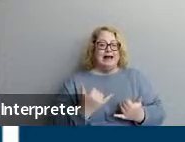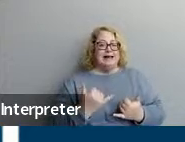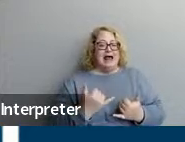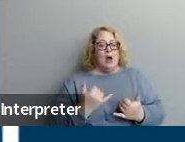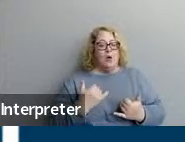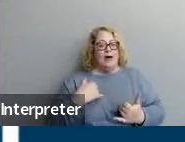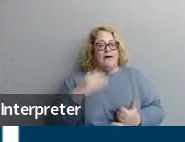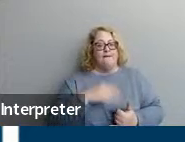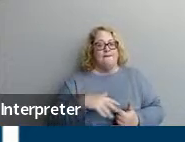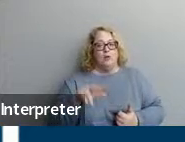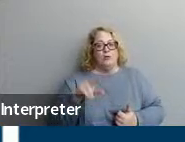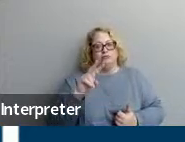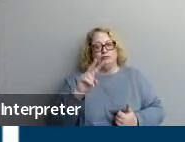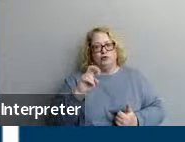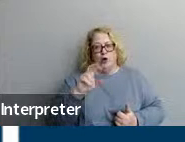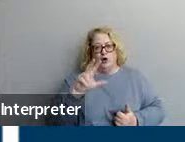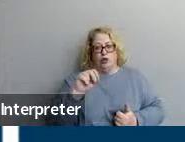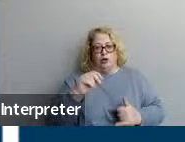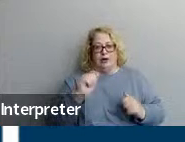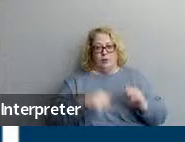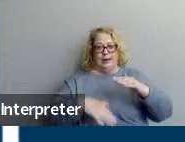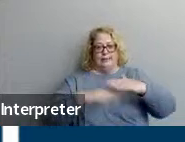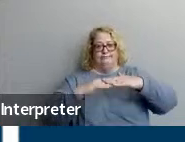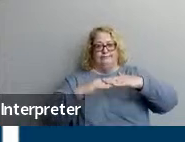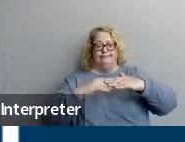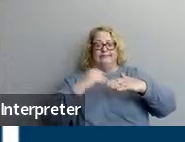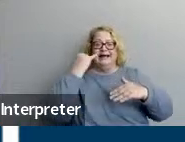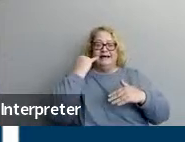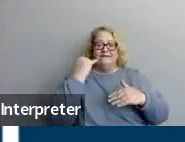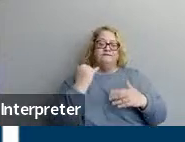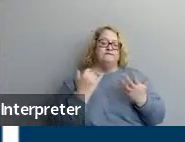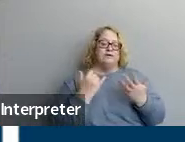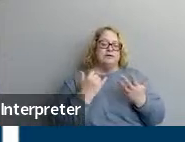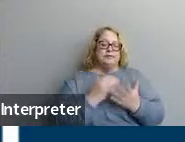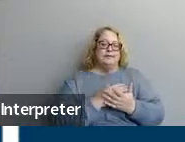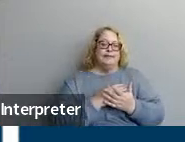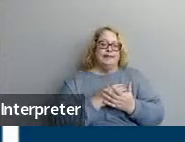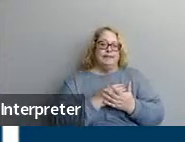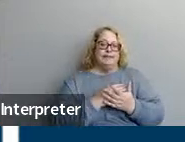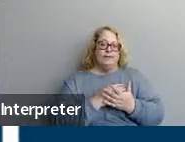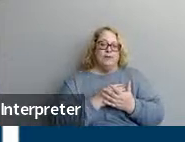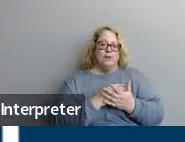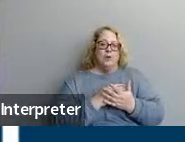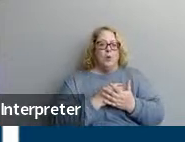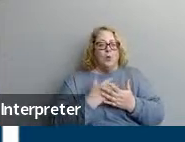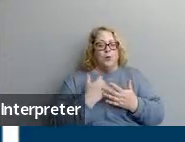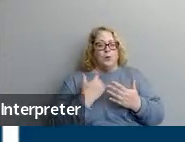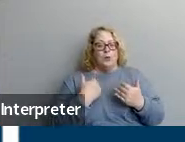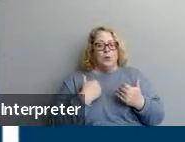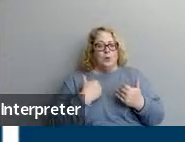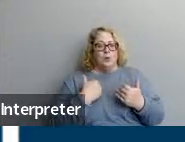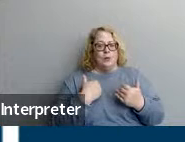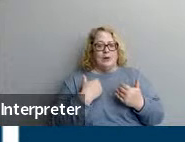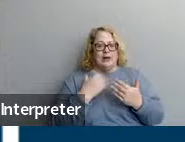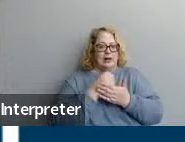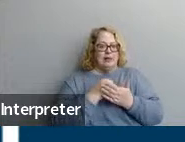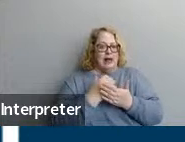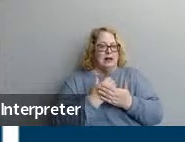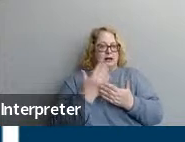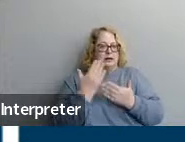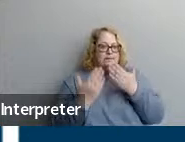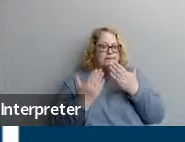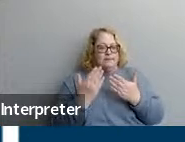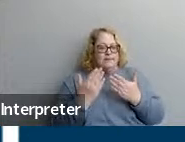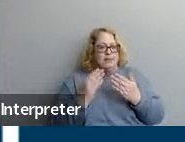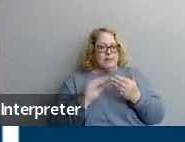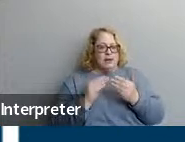right around 230. If though we saw, and we collect projected numbers in students' junior year, so if a